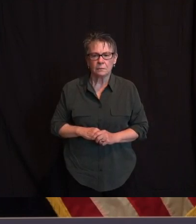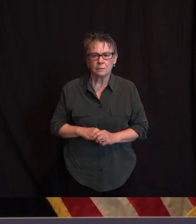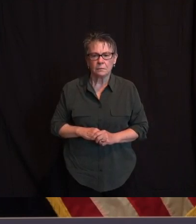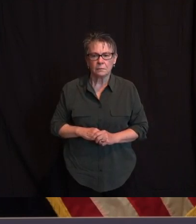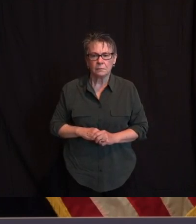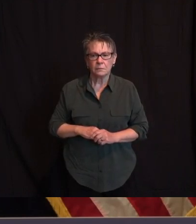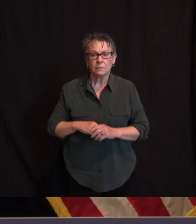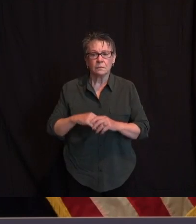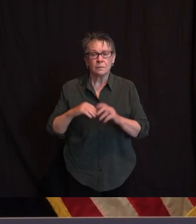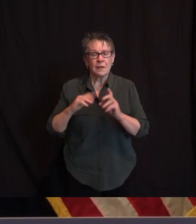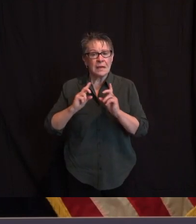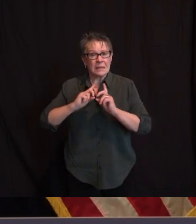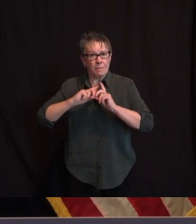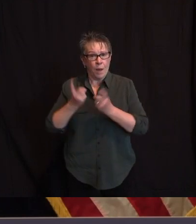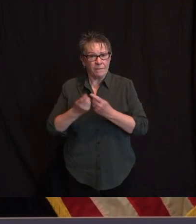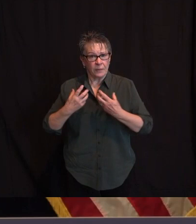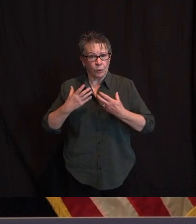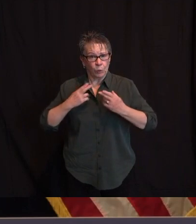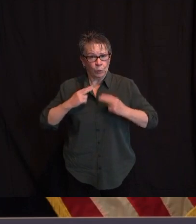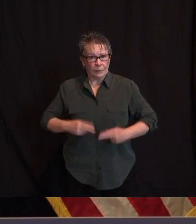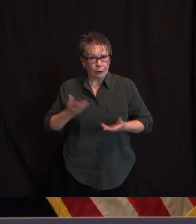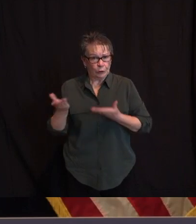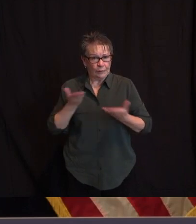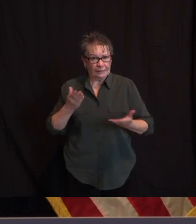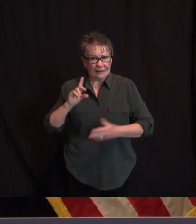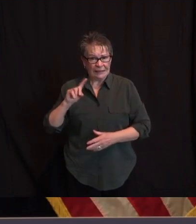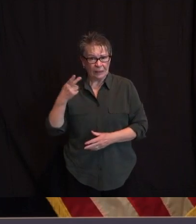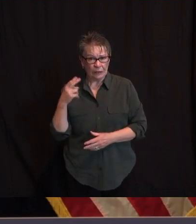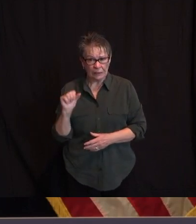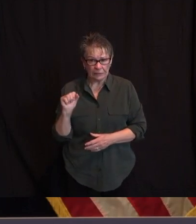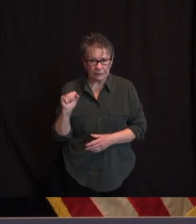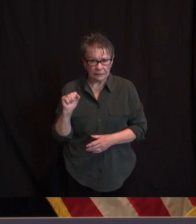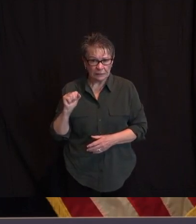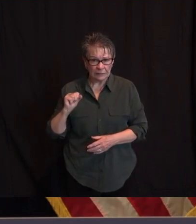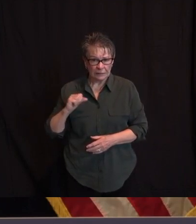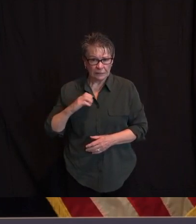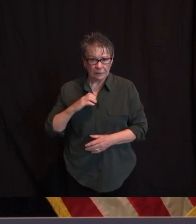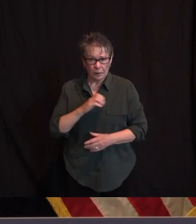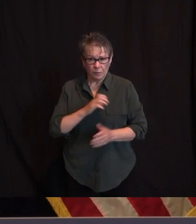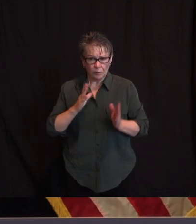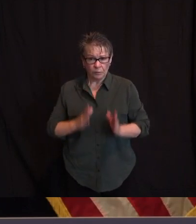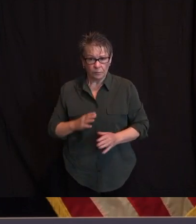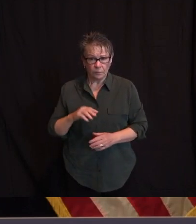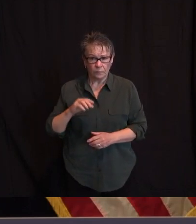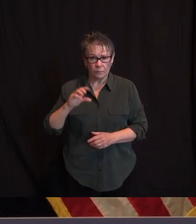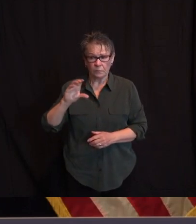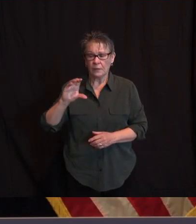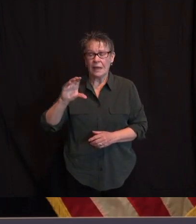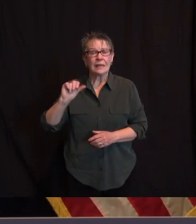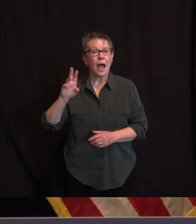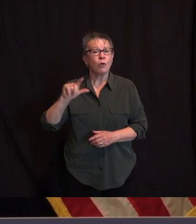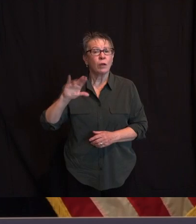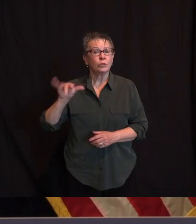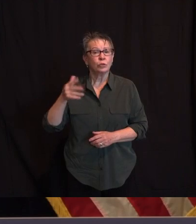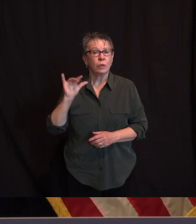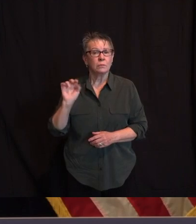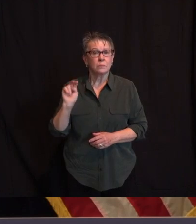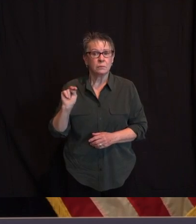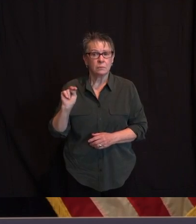who are normally left behind in society are being further left behind. I can't say that I know of any